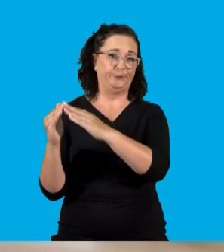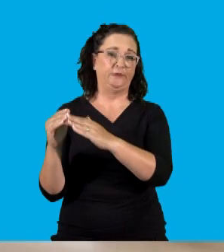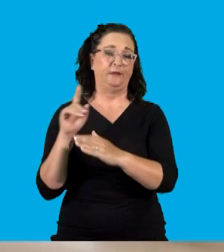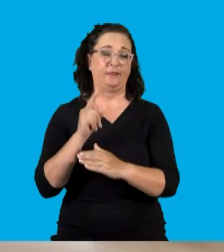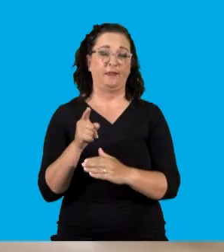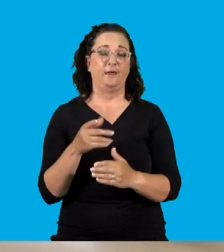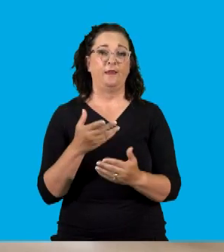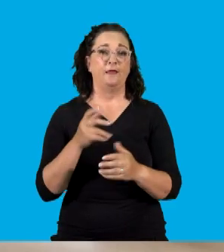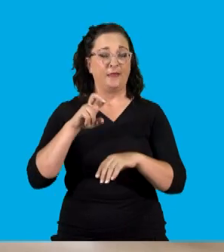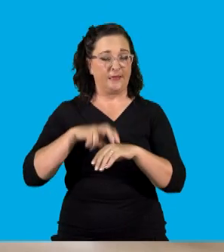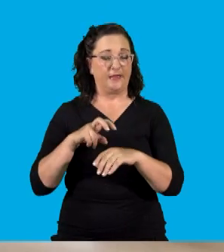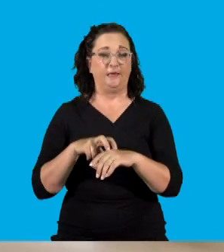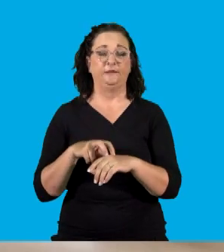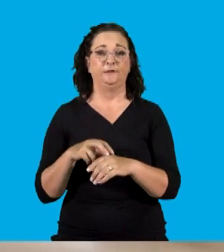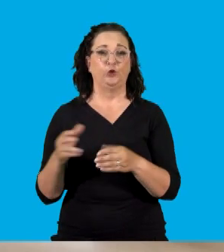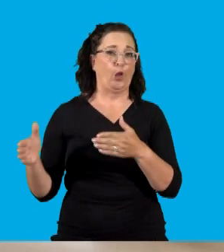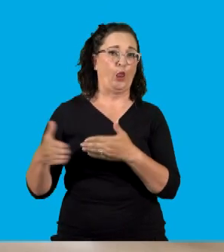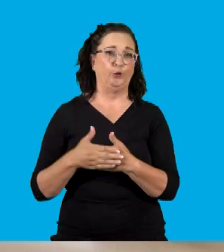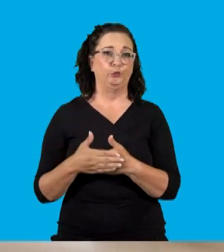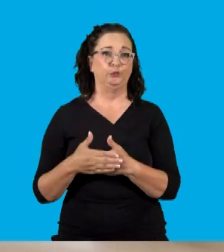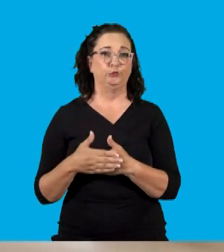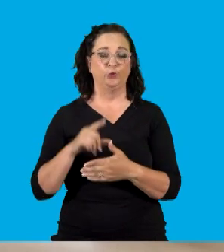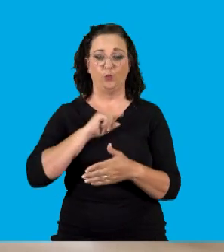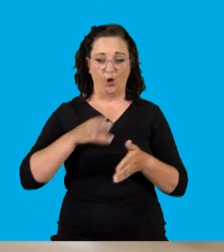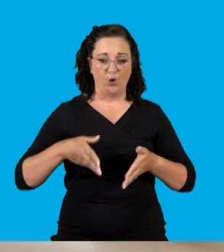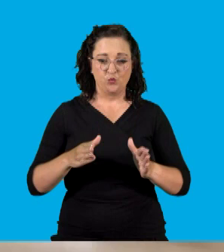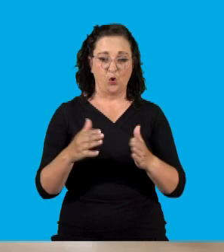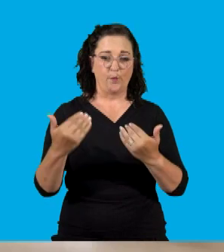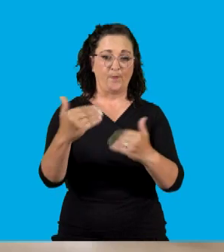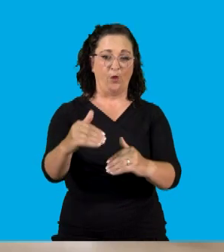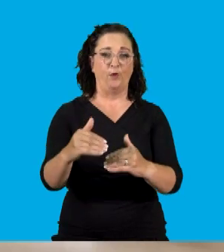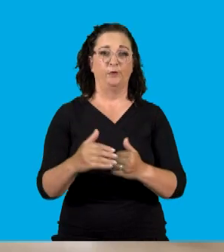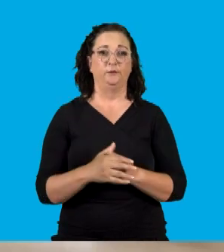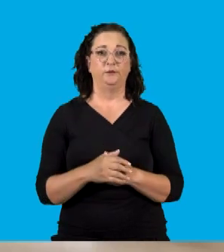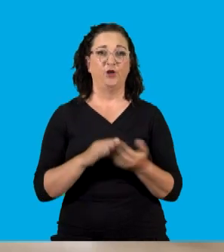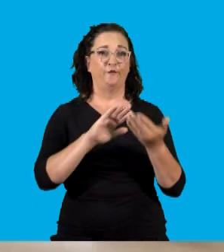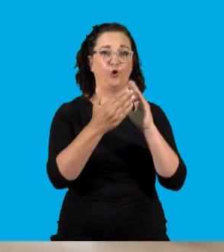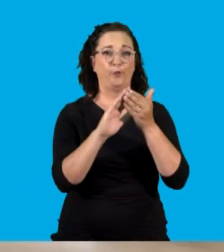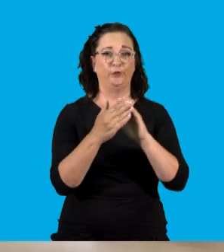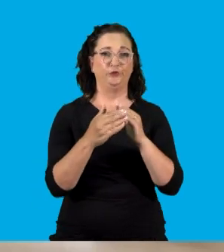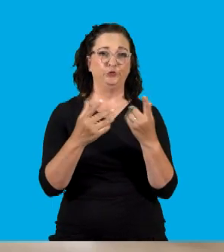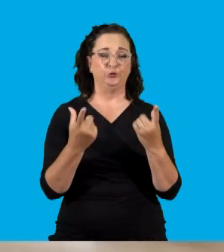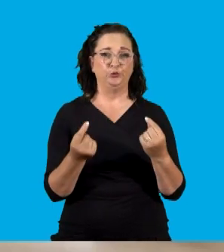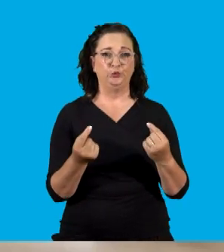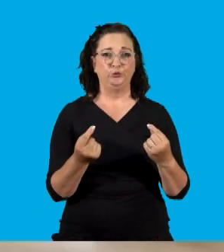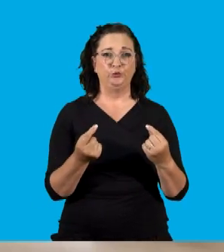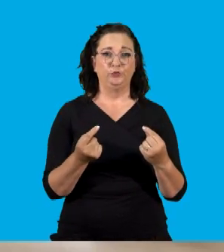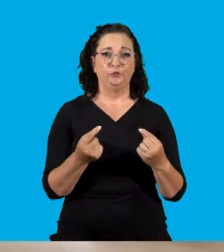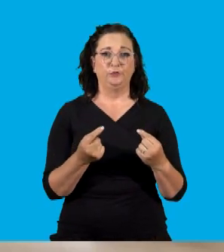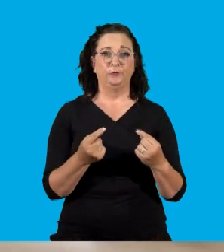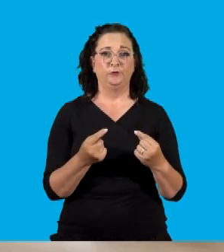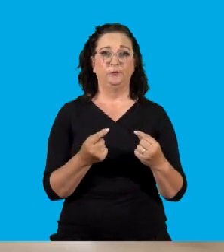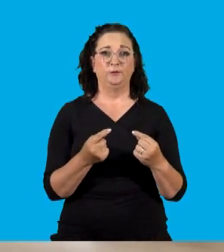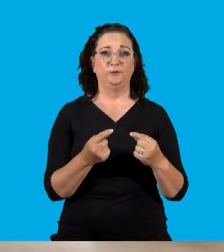political disturbances, businesses may be forced to close down because if they've blocked the roads, if community members have blocked the roads, what would